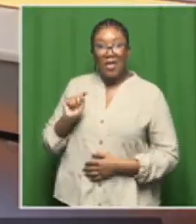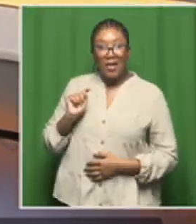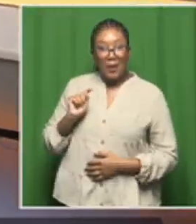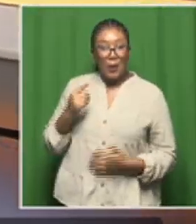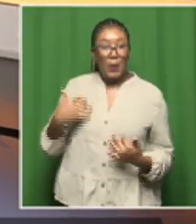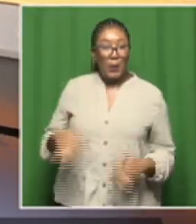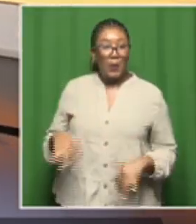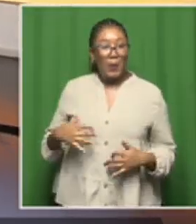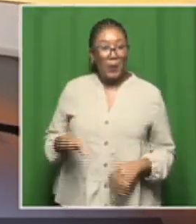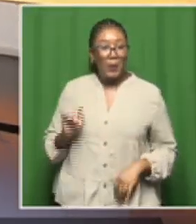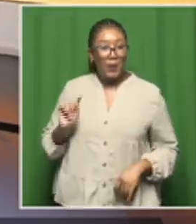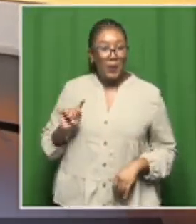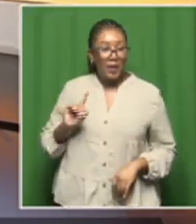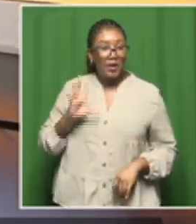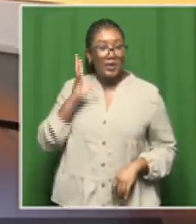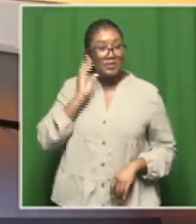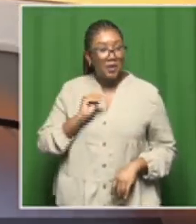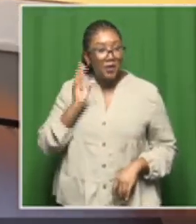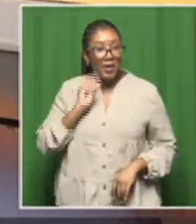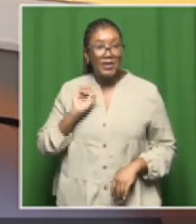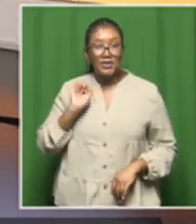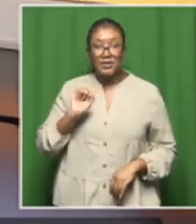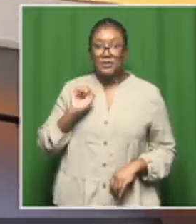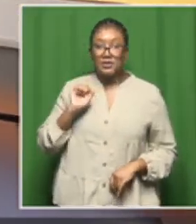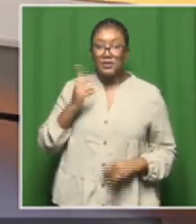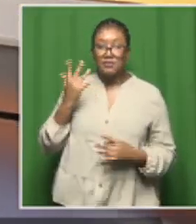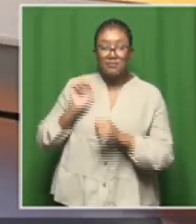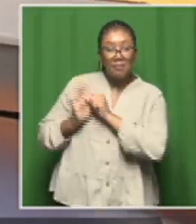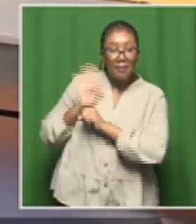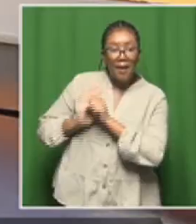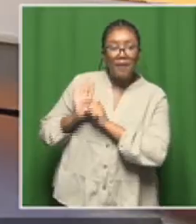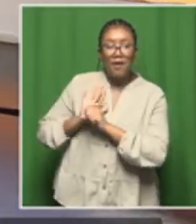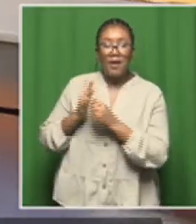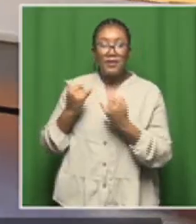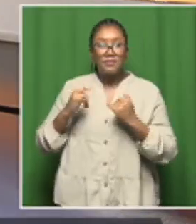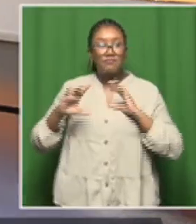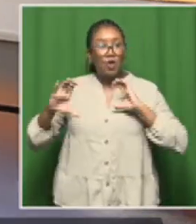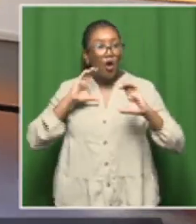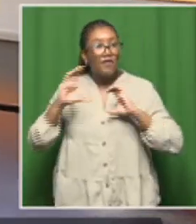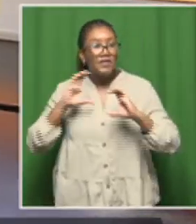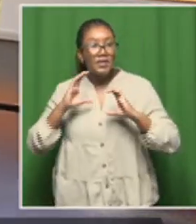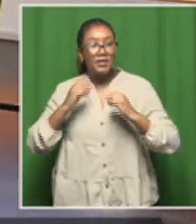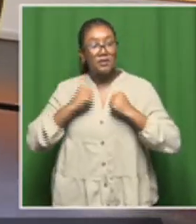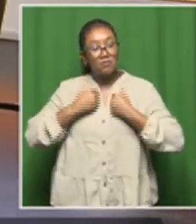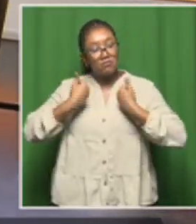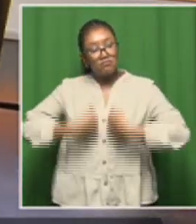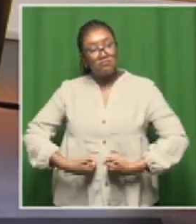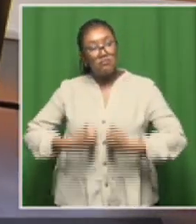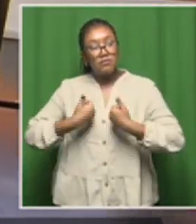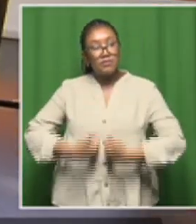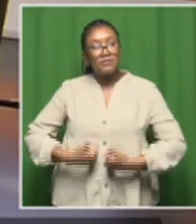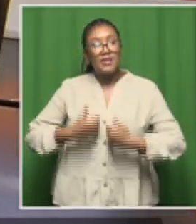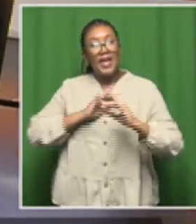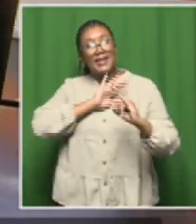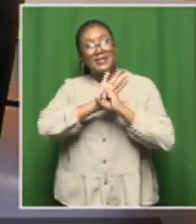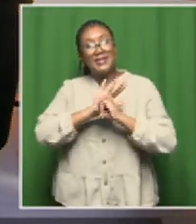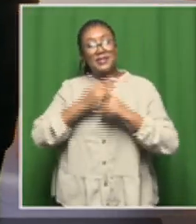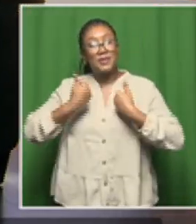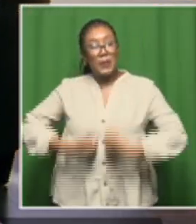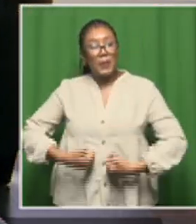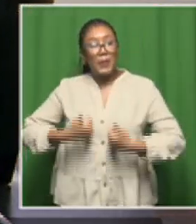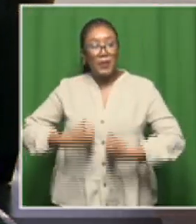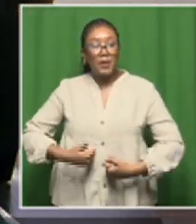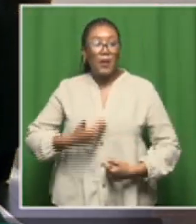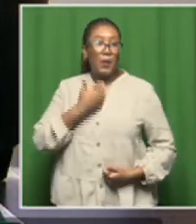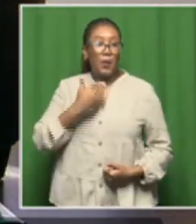drawing on your own unique experience, your background, fostering conversations about identity. How intentional were you through